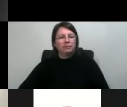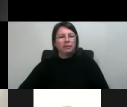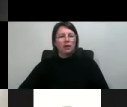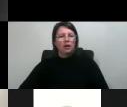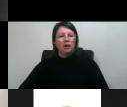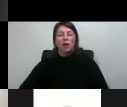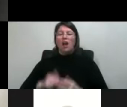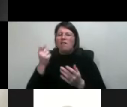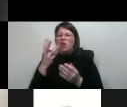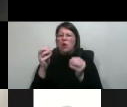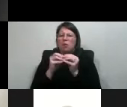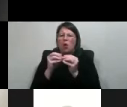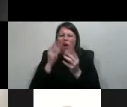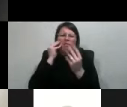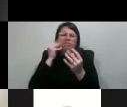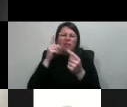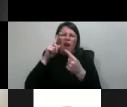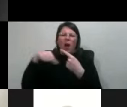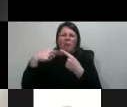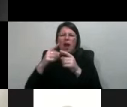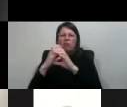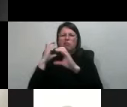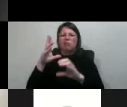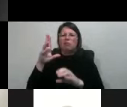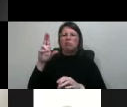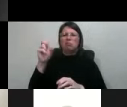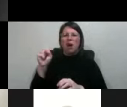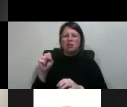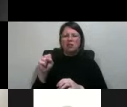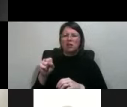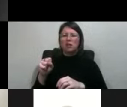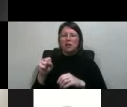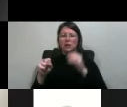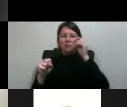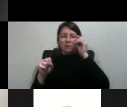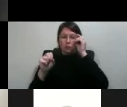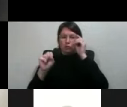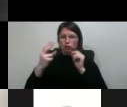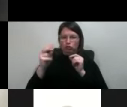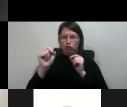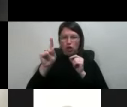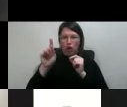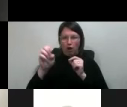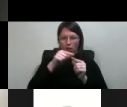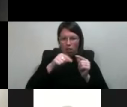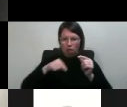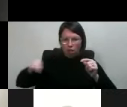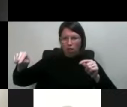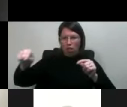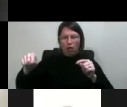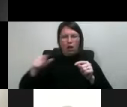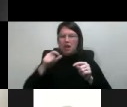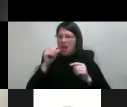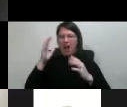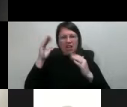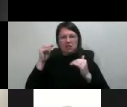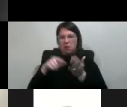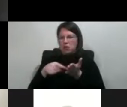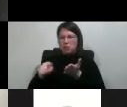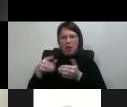A few quick things about the shuttle. Customers should not expect to pay on the shuttle or for train service between Fitchburg